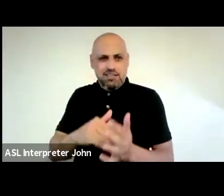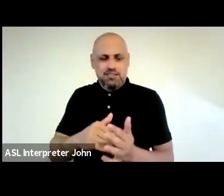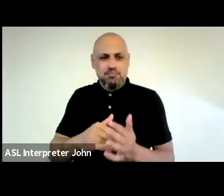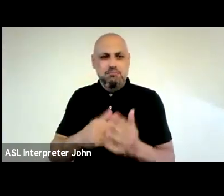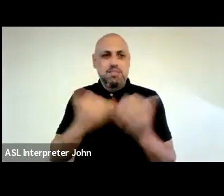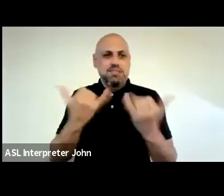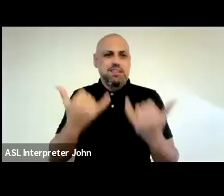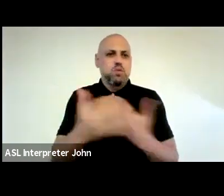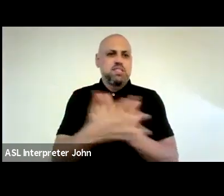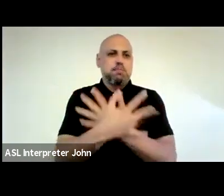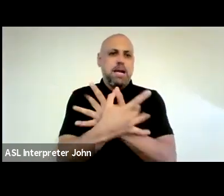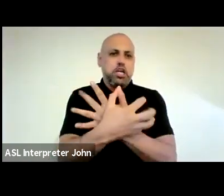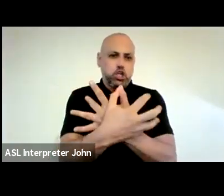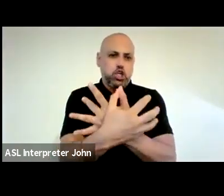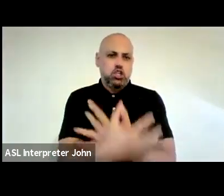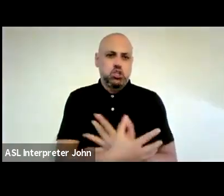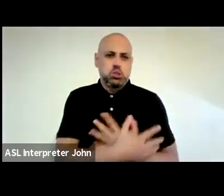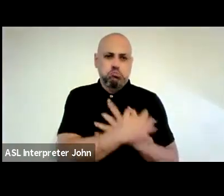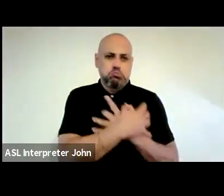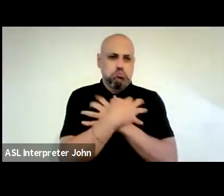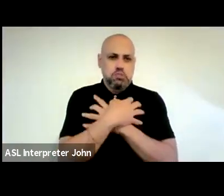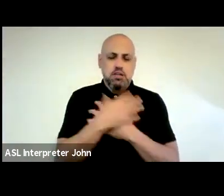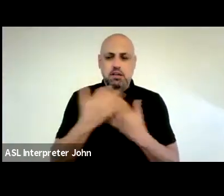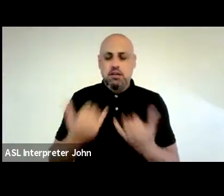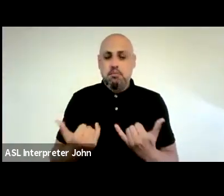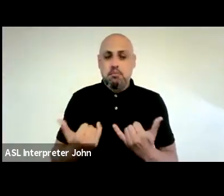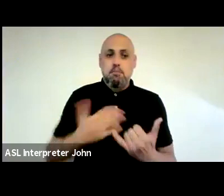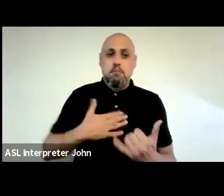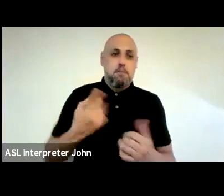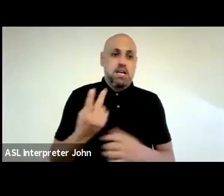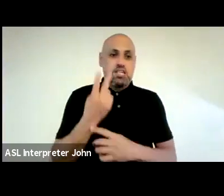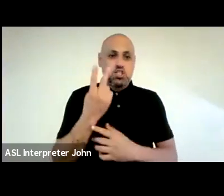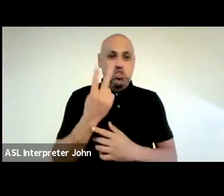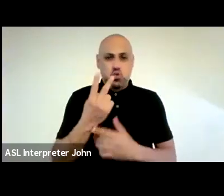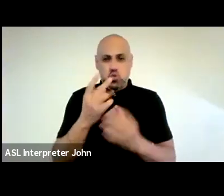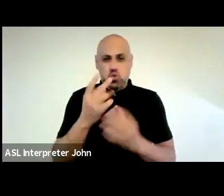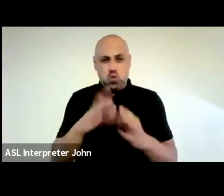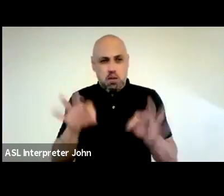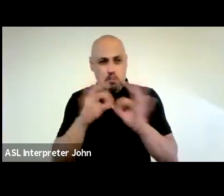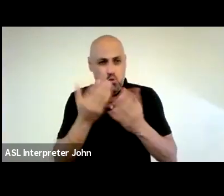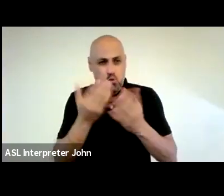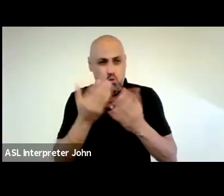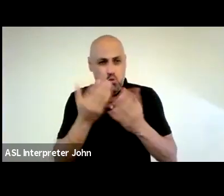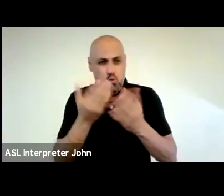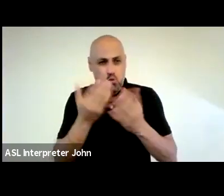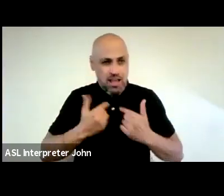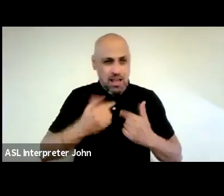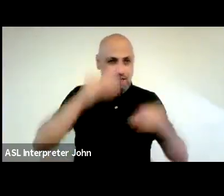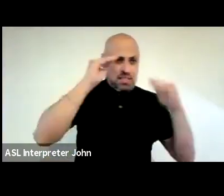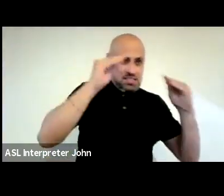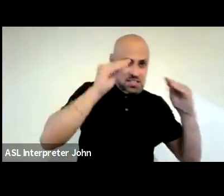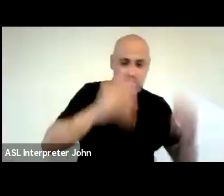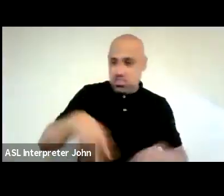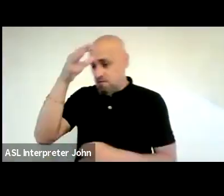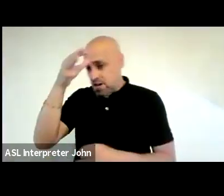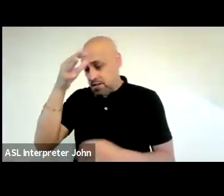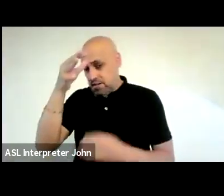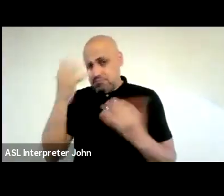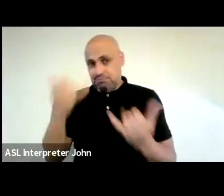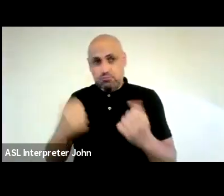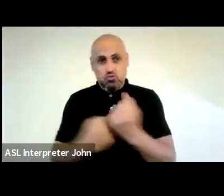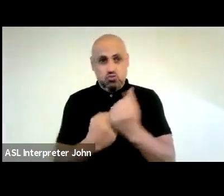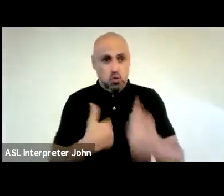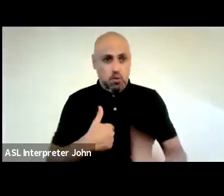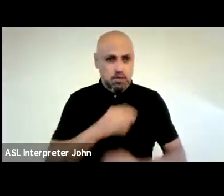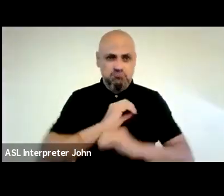spiders. My two anchors in life, teaching and fathering, were no longer holding me at bay, and I was terrified because I